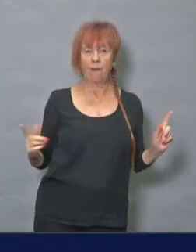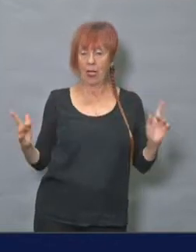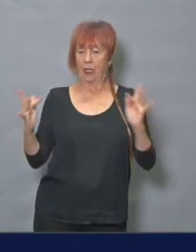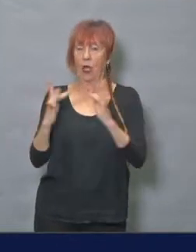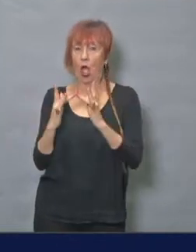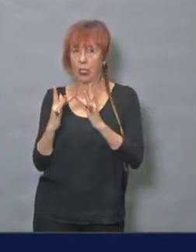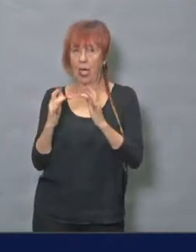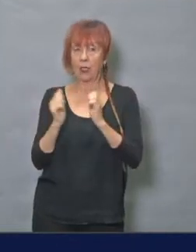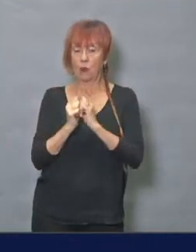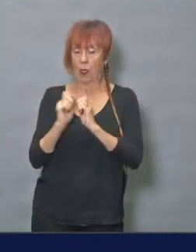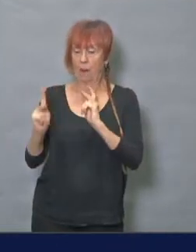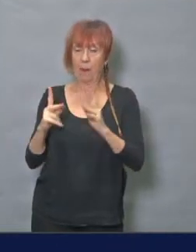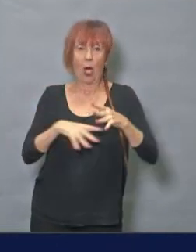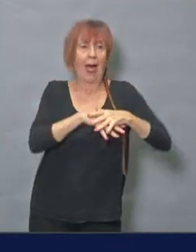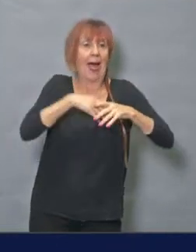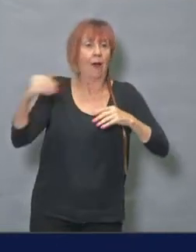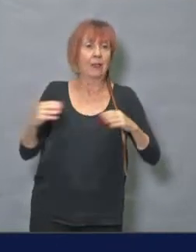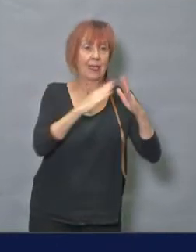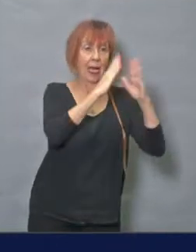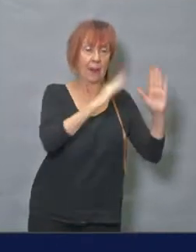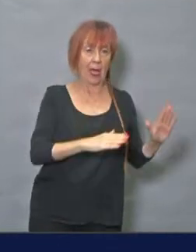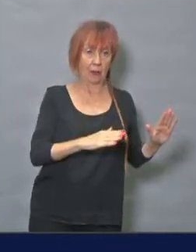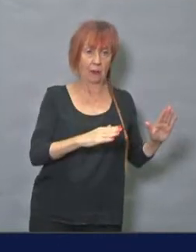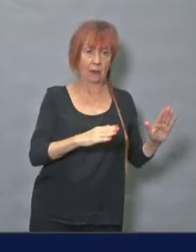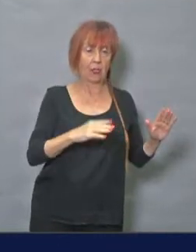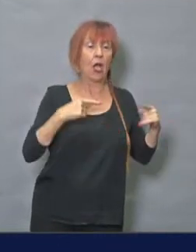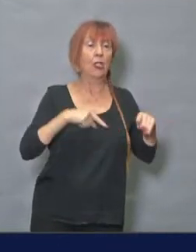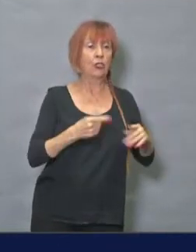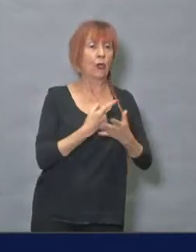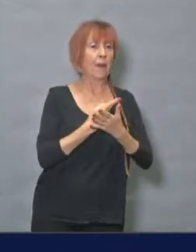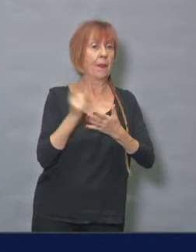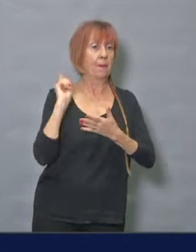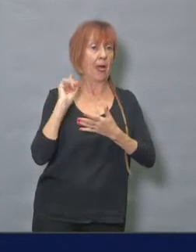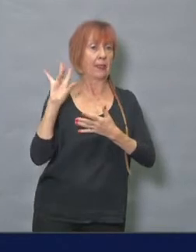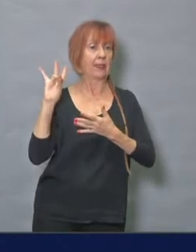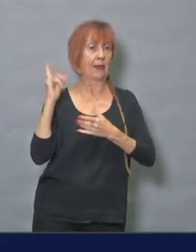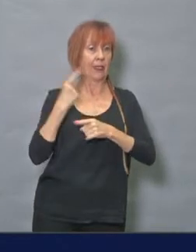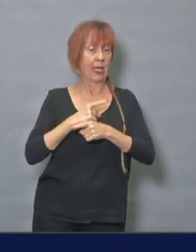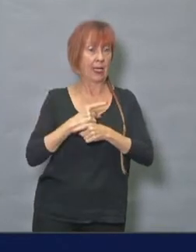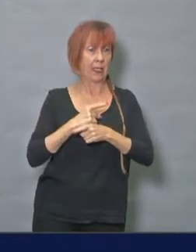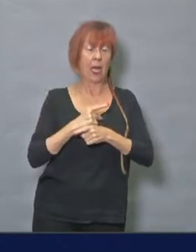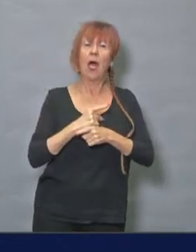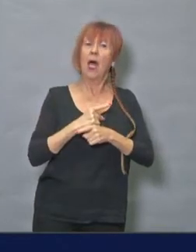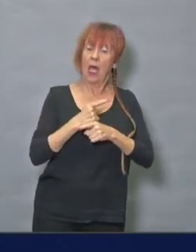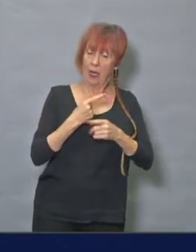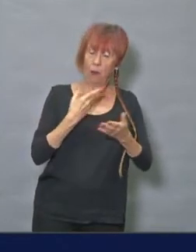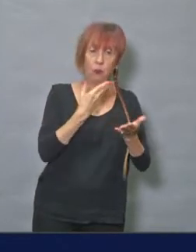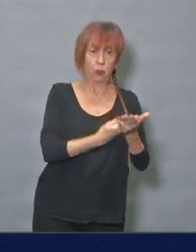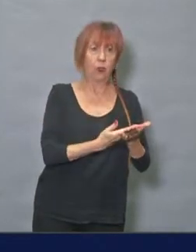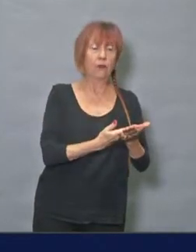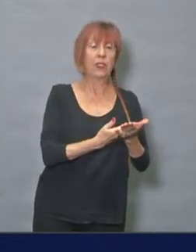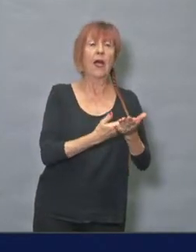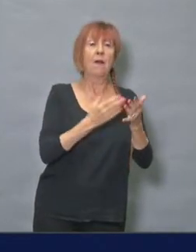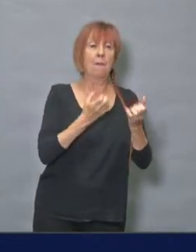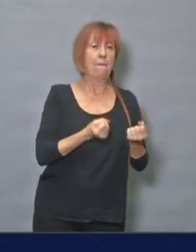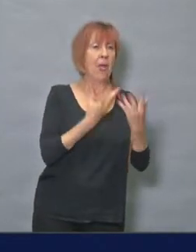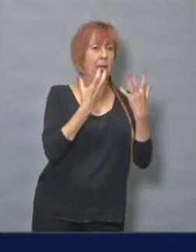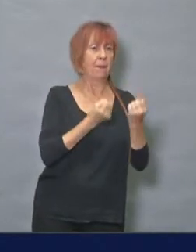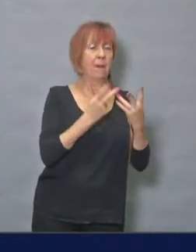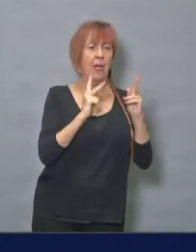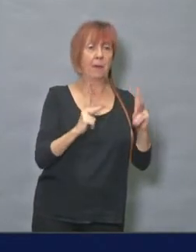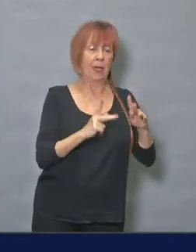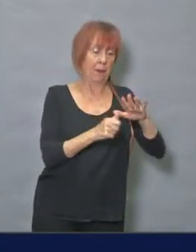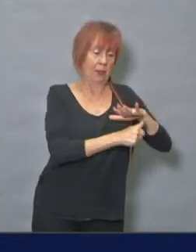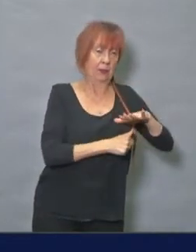of their household in the last 7 days. And it does demonstrate, again, high compliance with Safer at Home and the practice